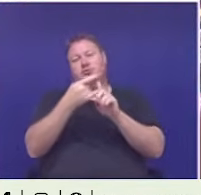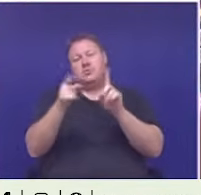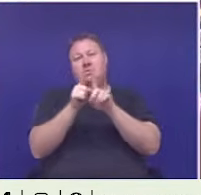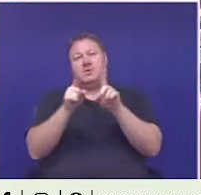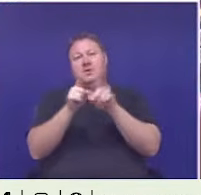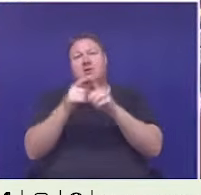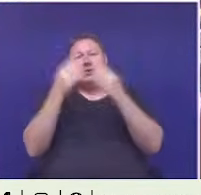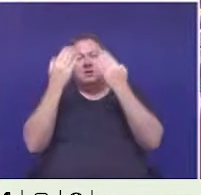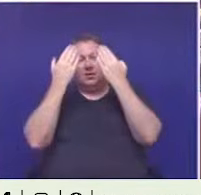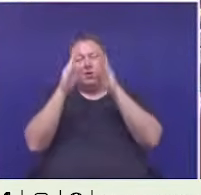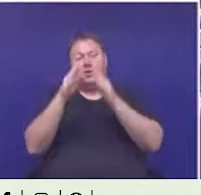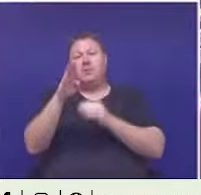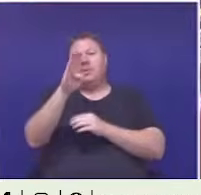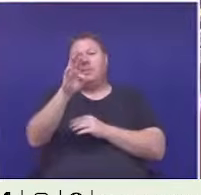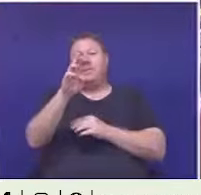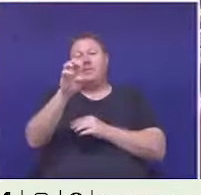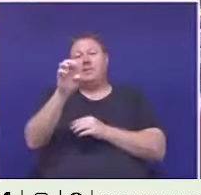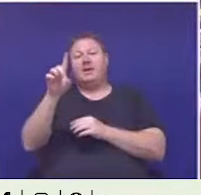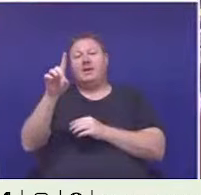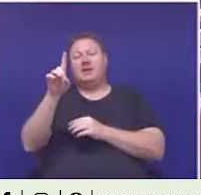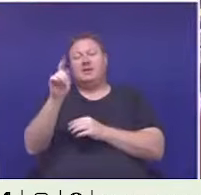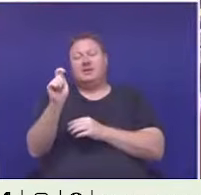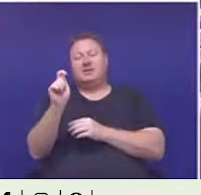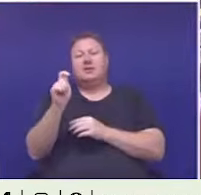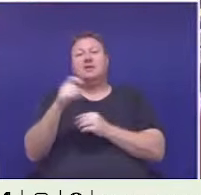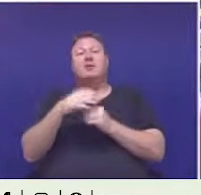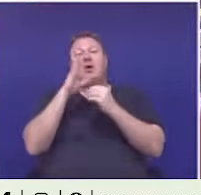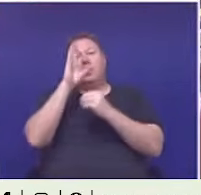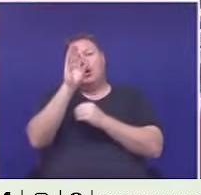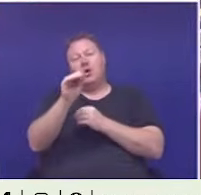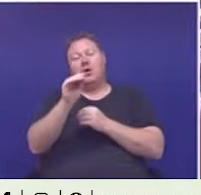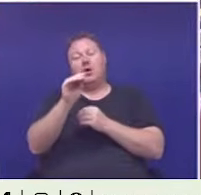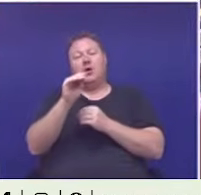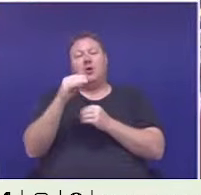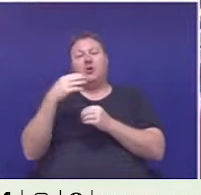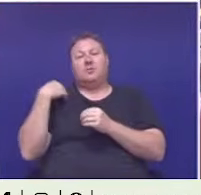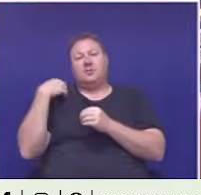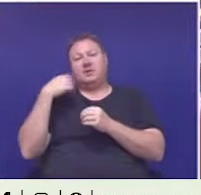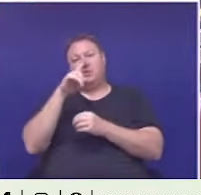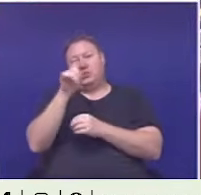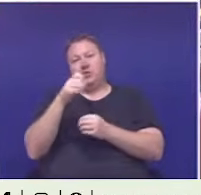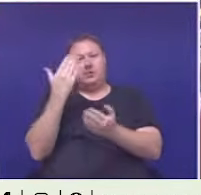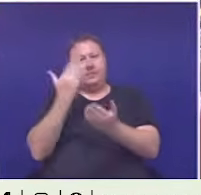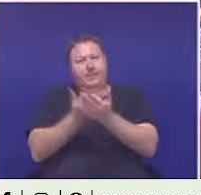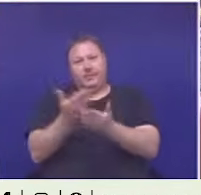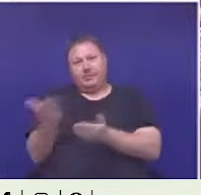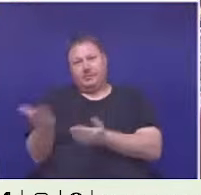platform, Honorable Briet. You may ask the Minister the follow-up question.